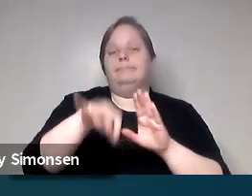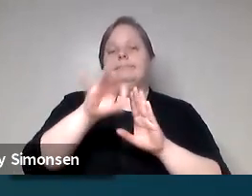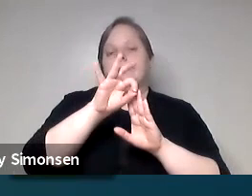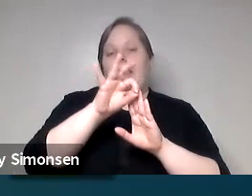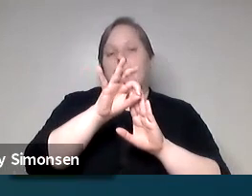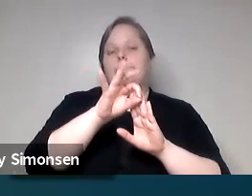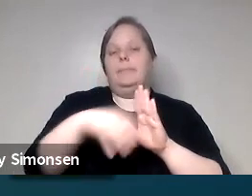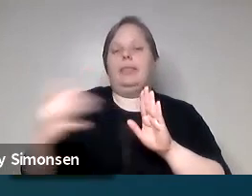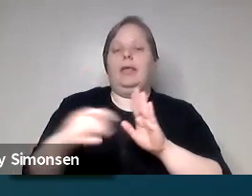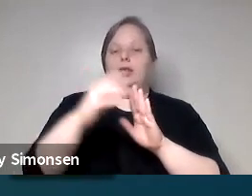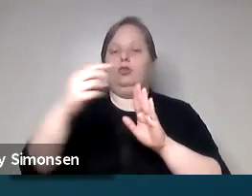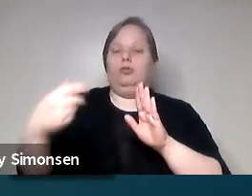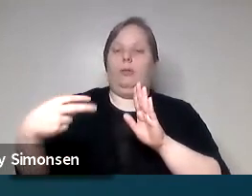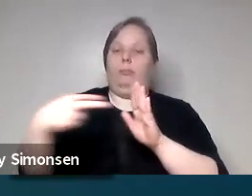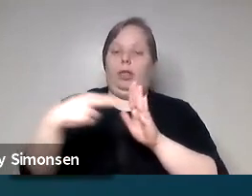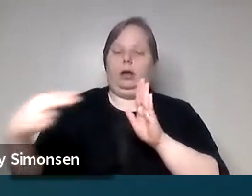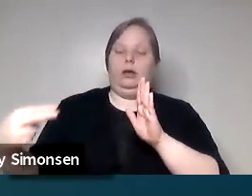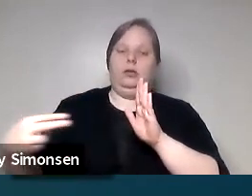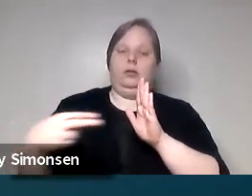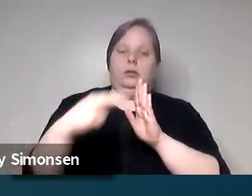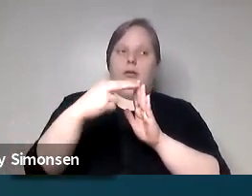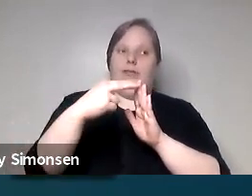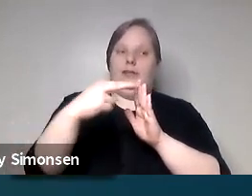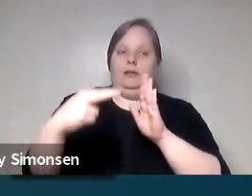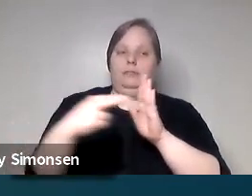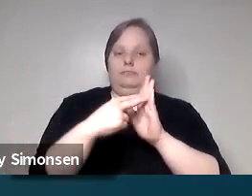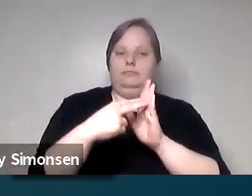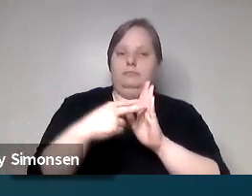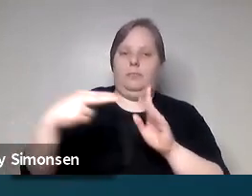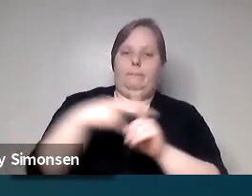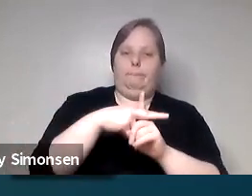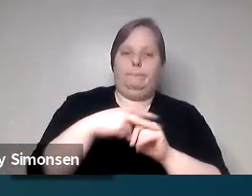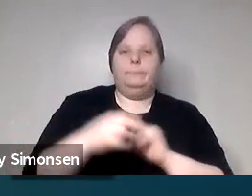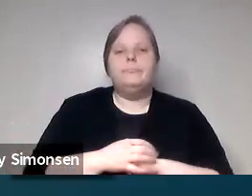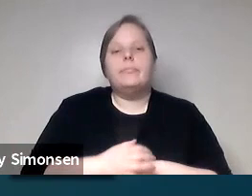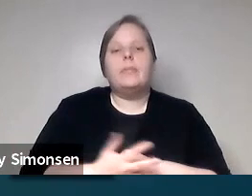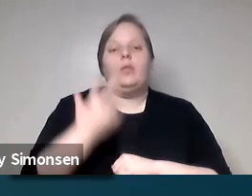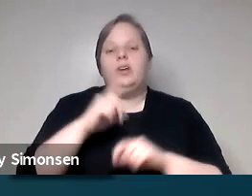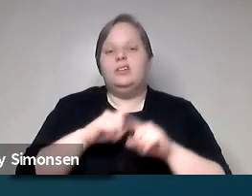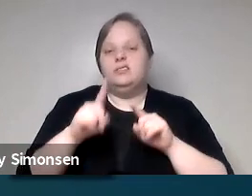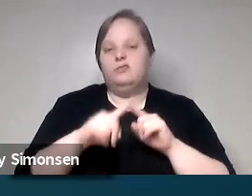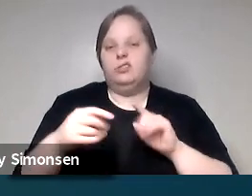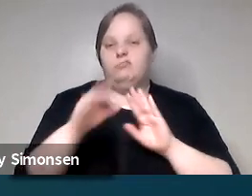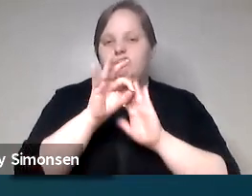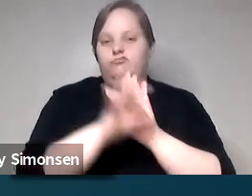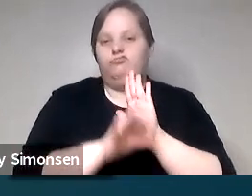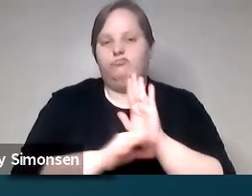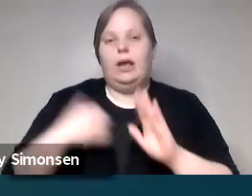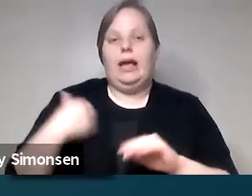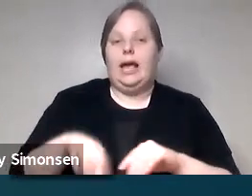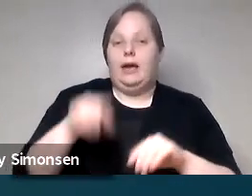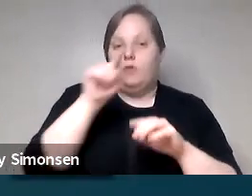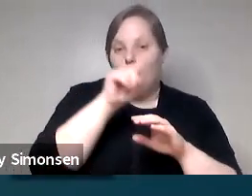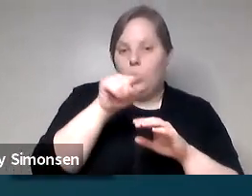and you bring your plug down and into the outlet. I have 3 different ones on here. I have a round dot,